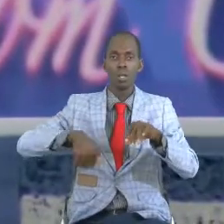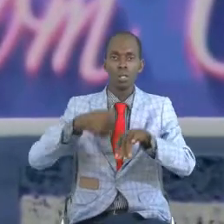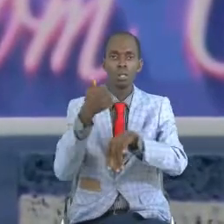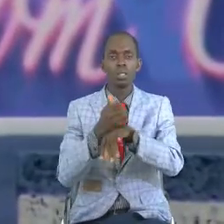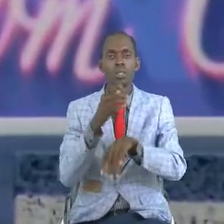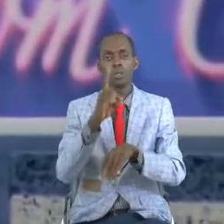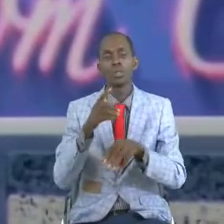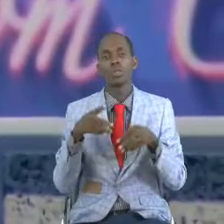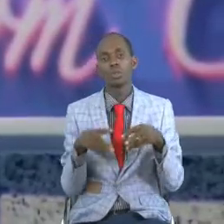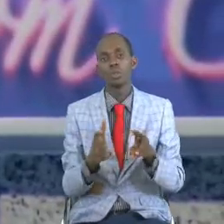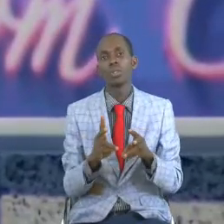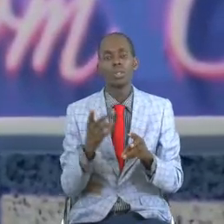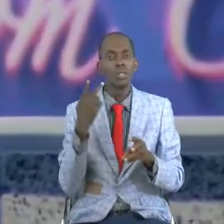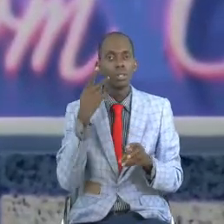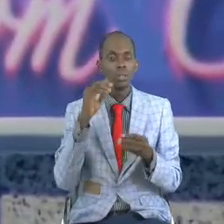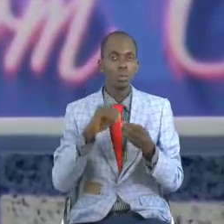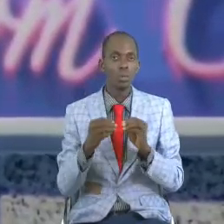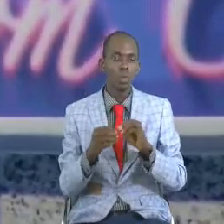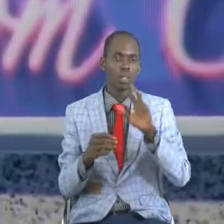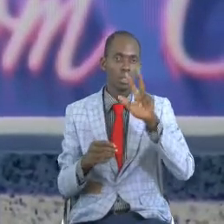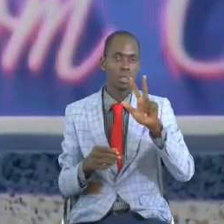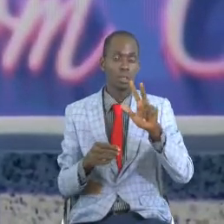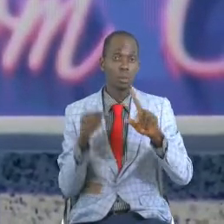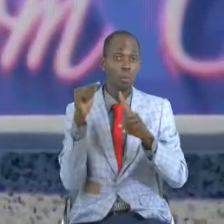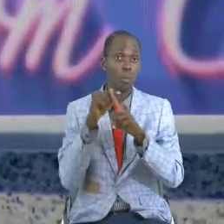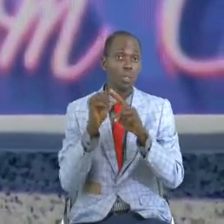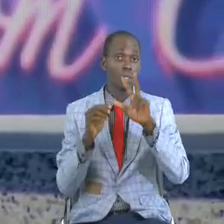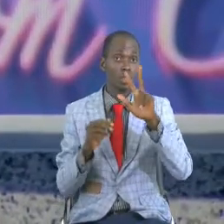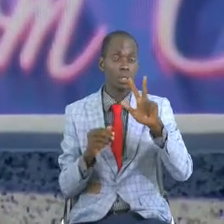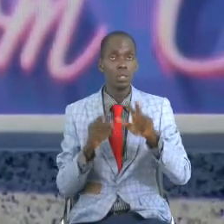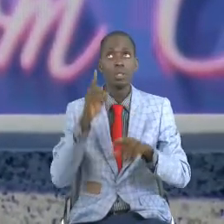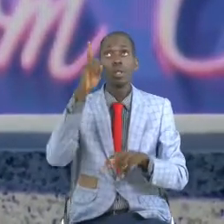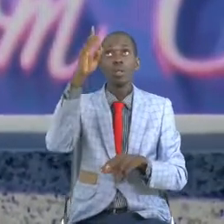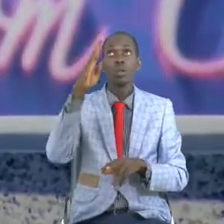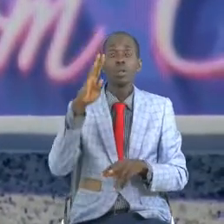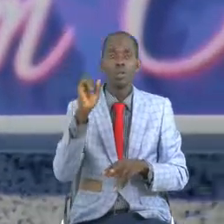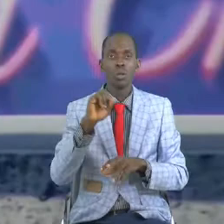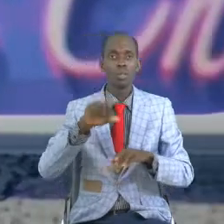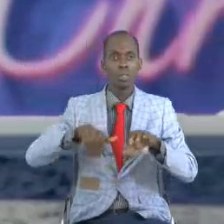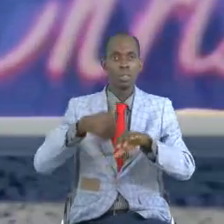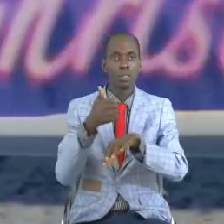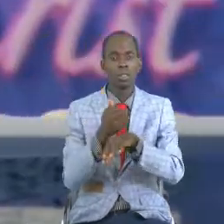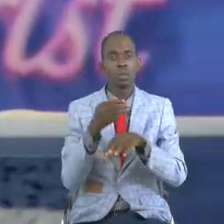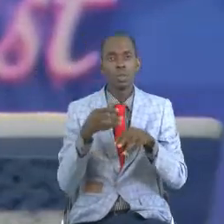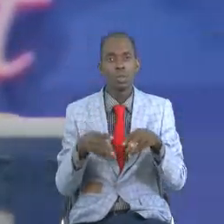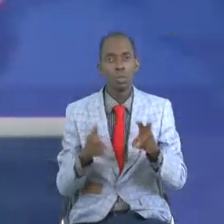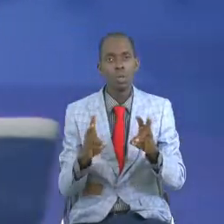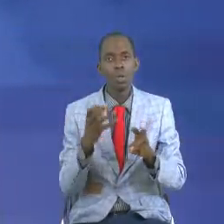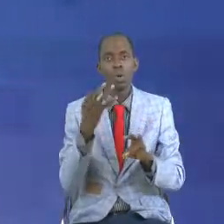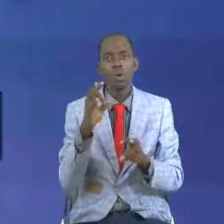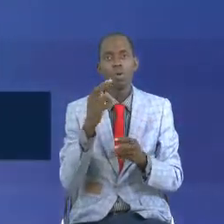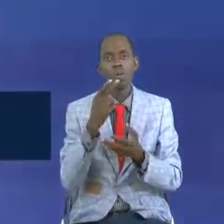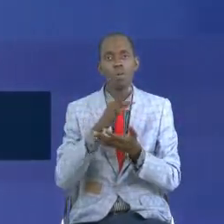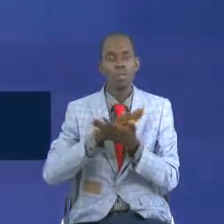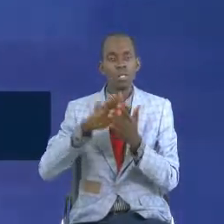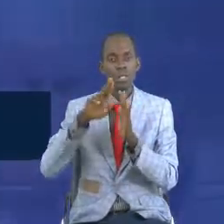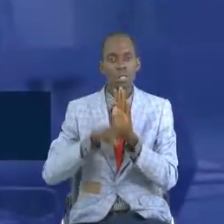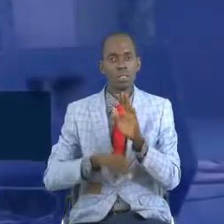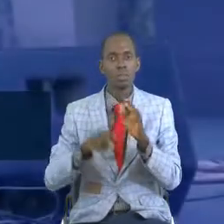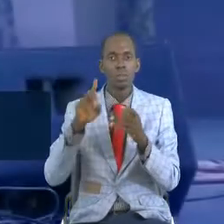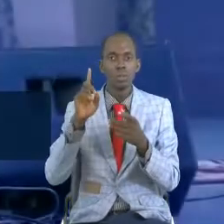number three here god's a danger way of holiness to